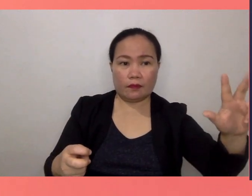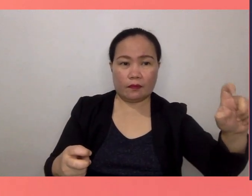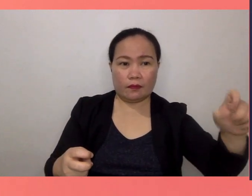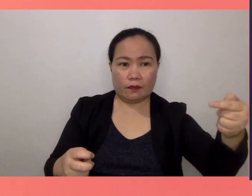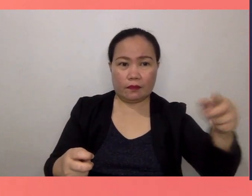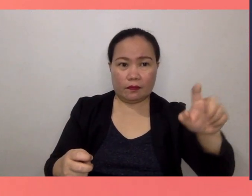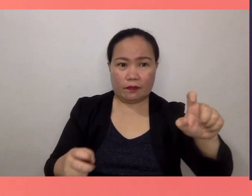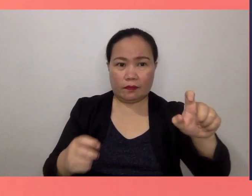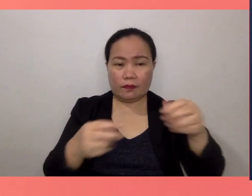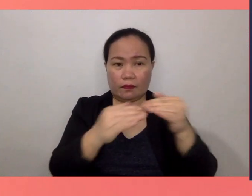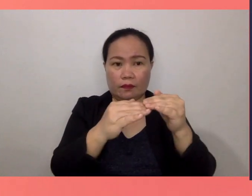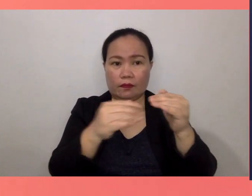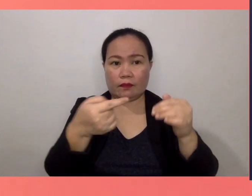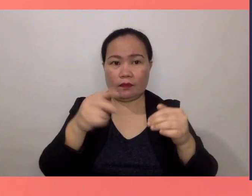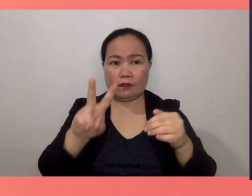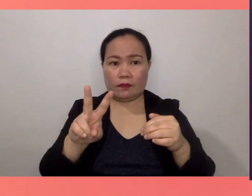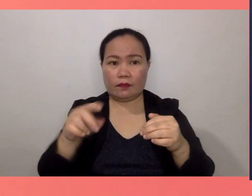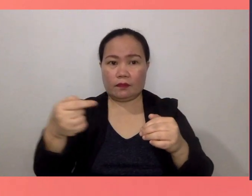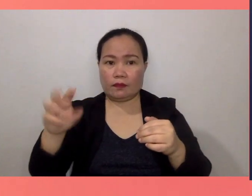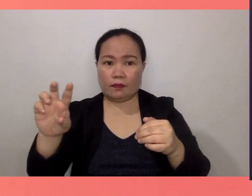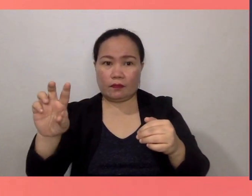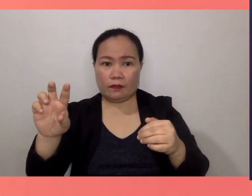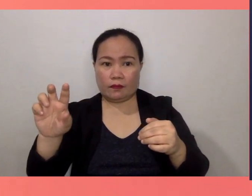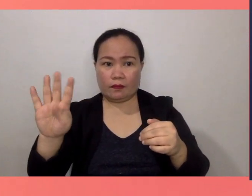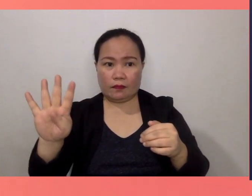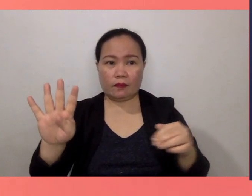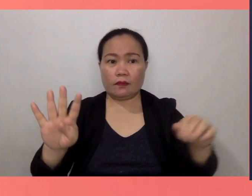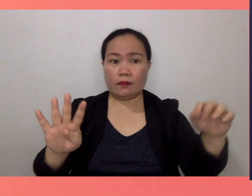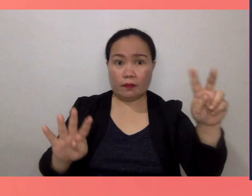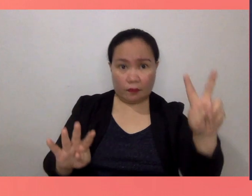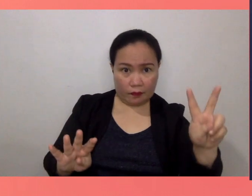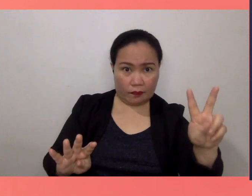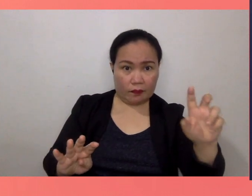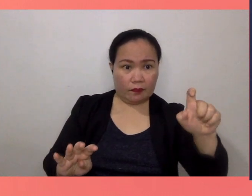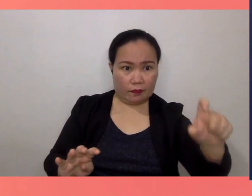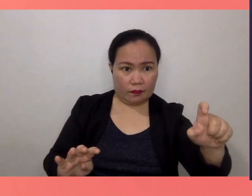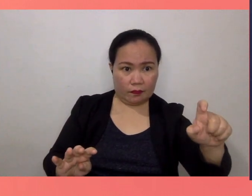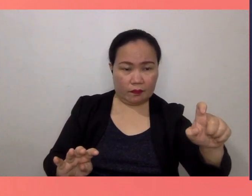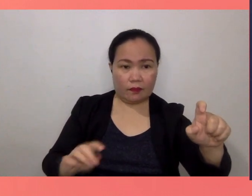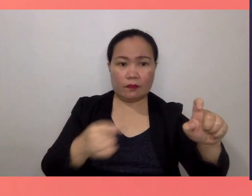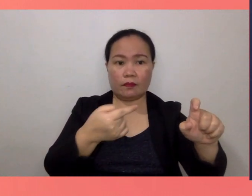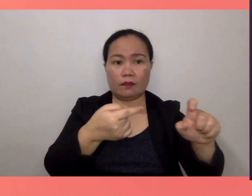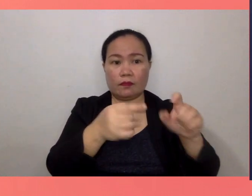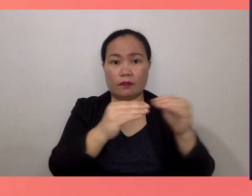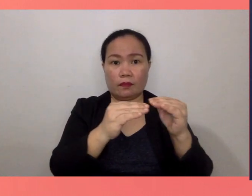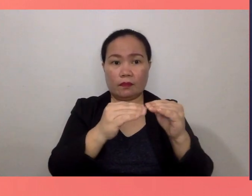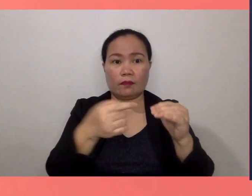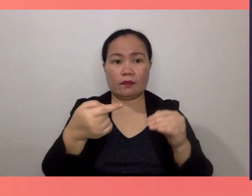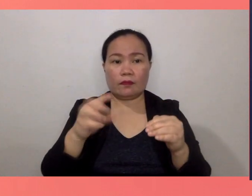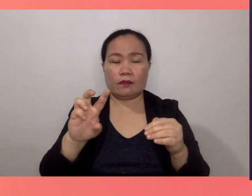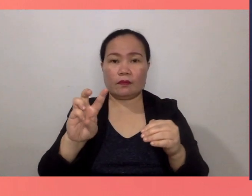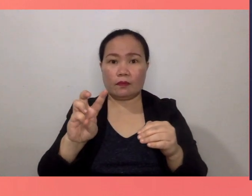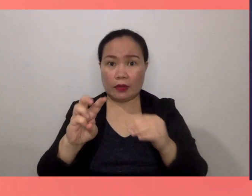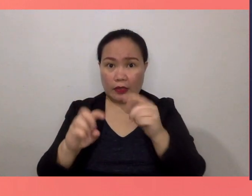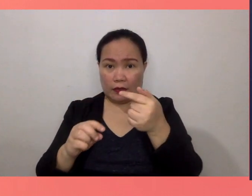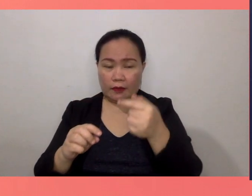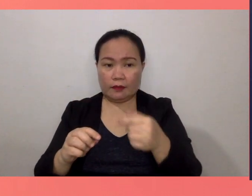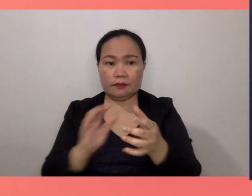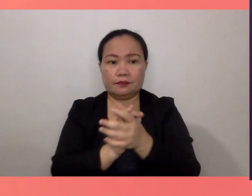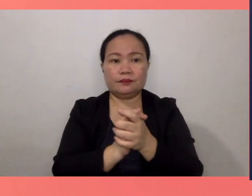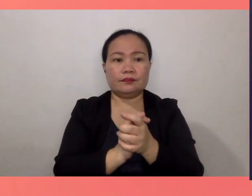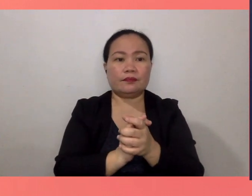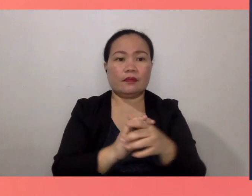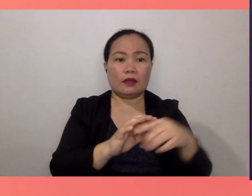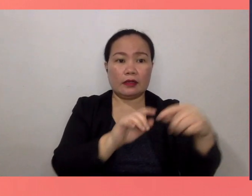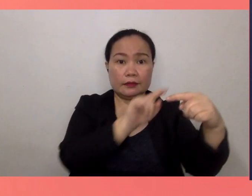that is 2x. To solve for x, divide both side by 2. So, negative 6 divide 2,